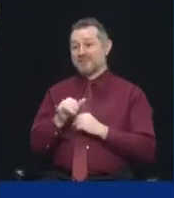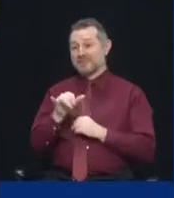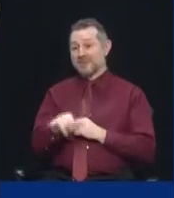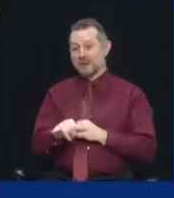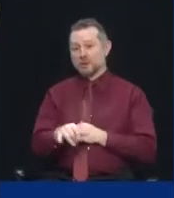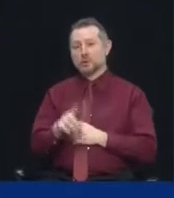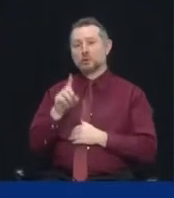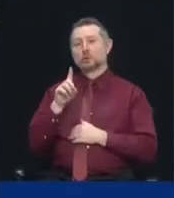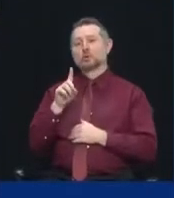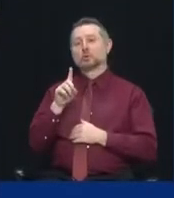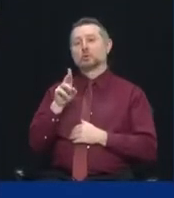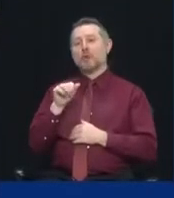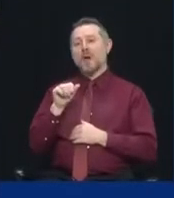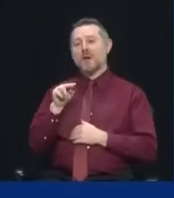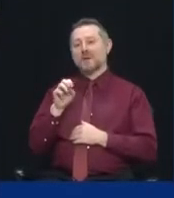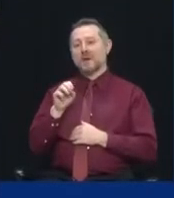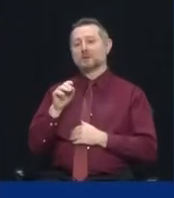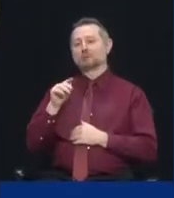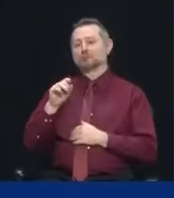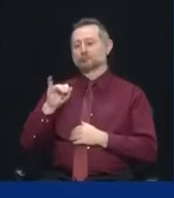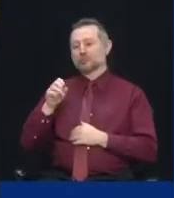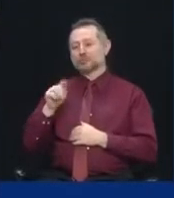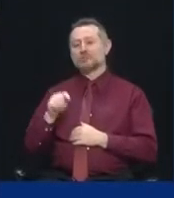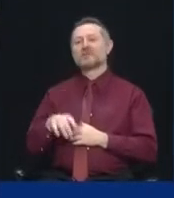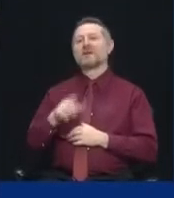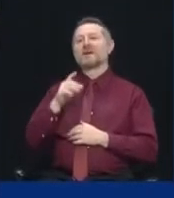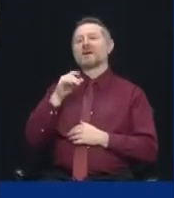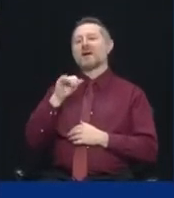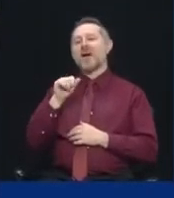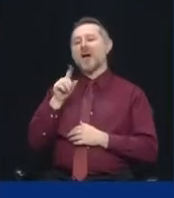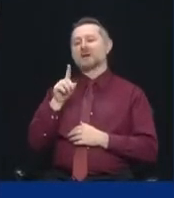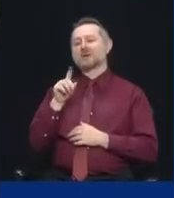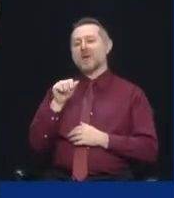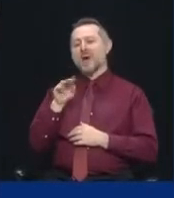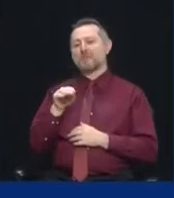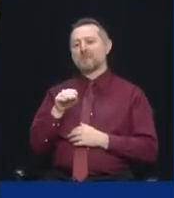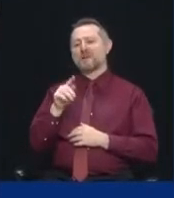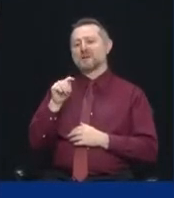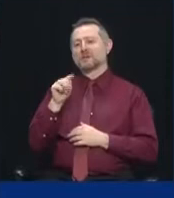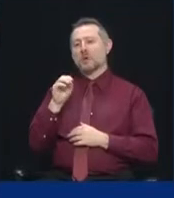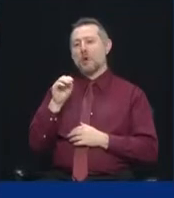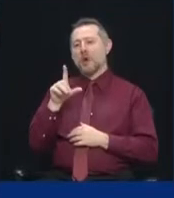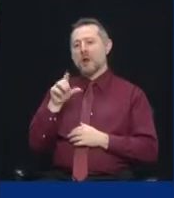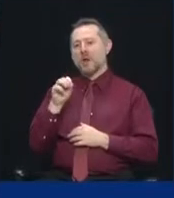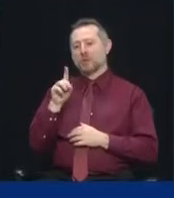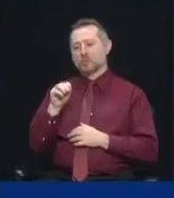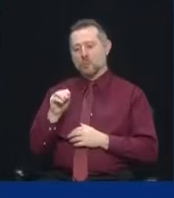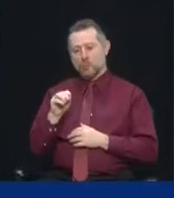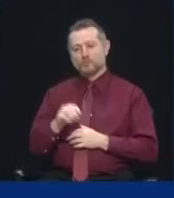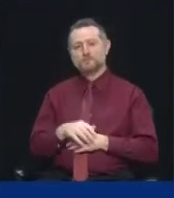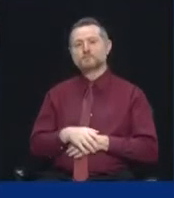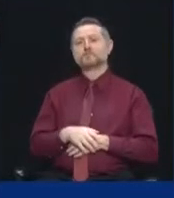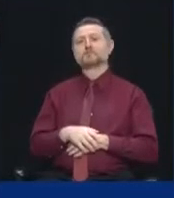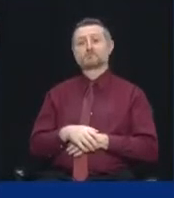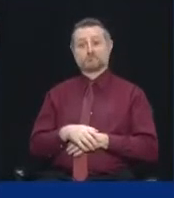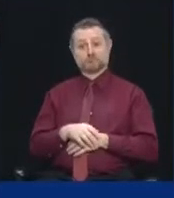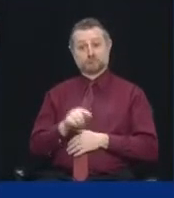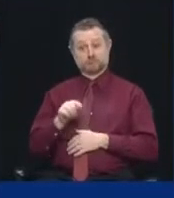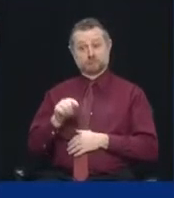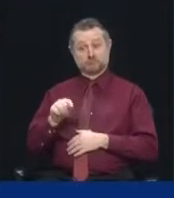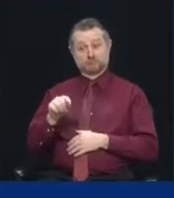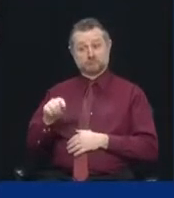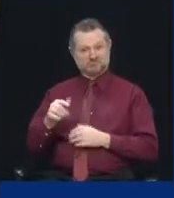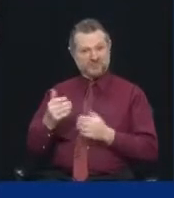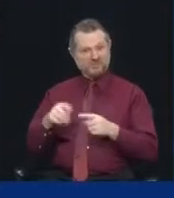Wright, Adam Toledo. We don't need an episodic solution, because this is not